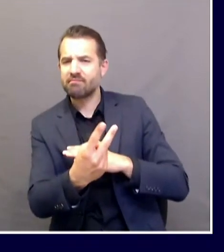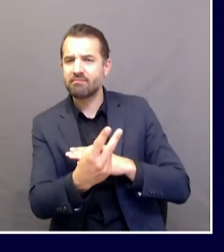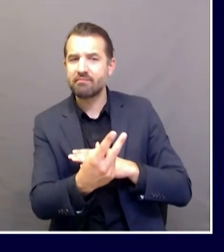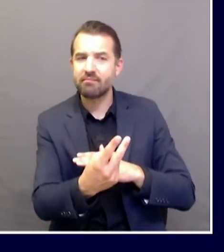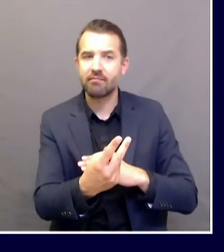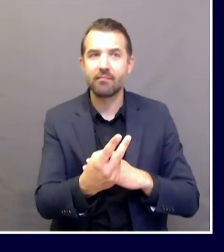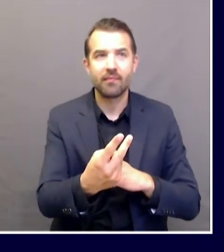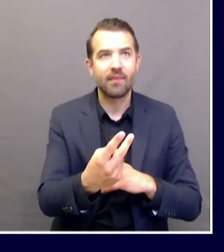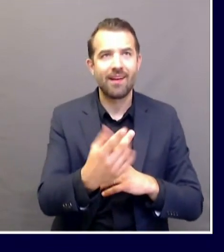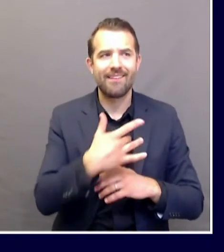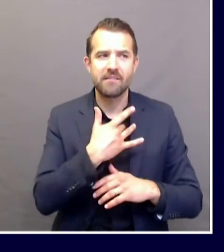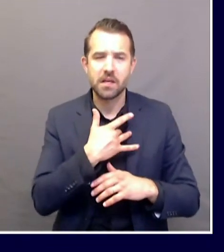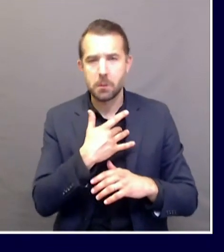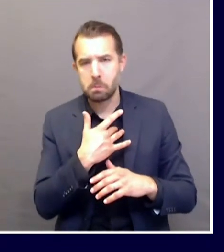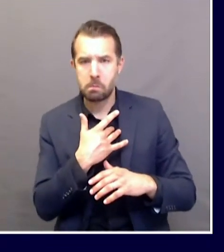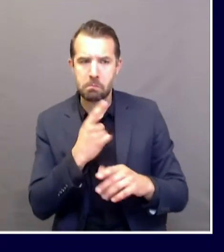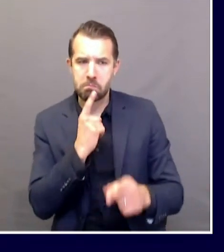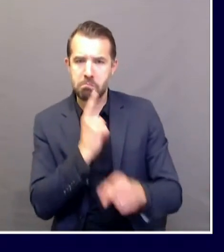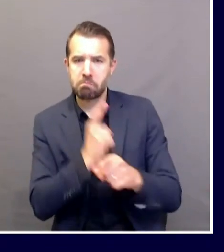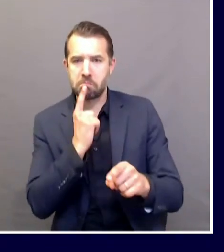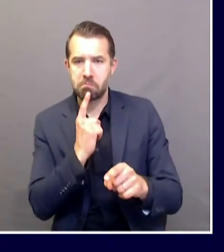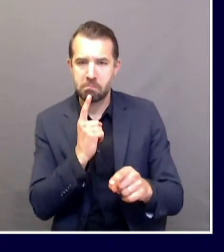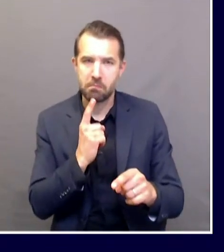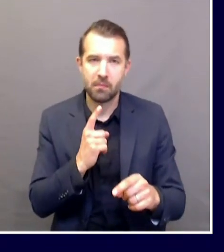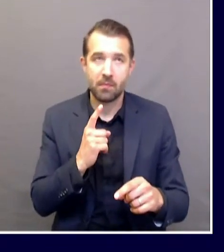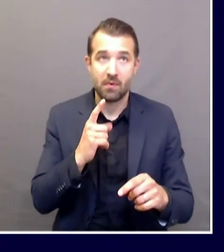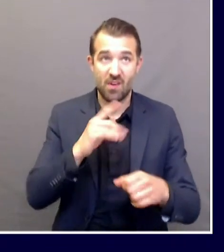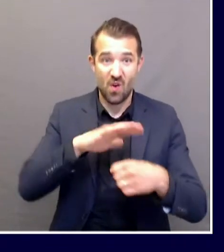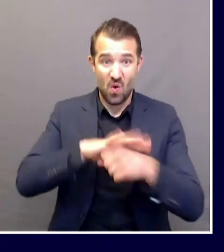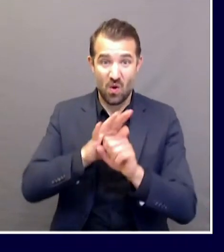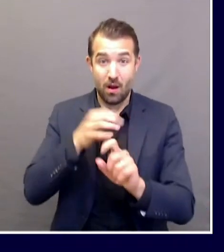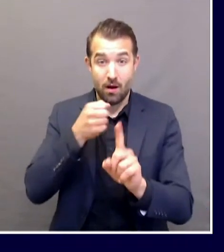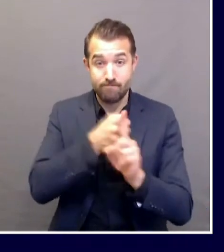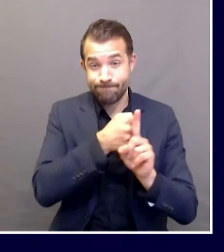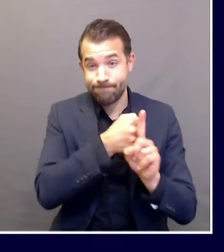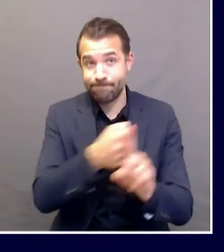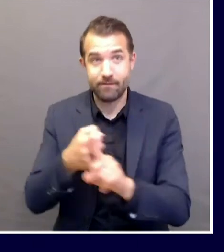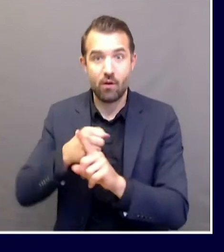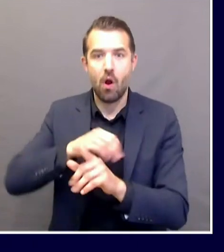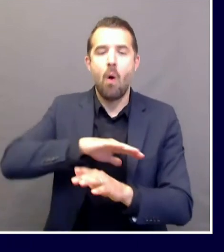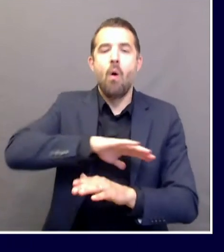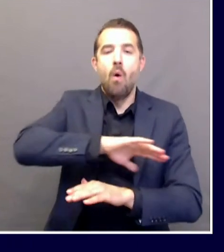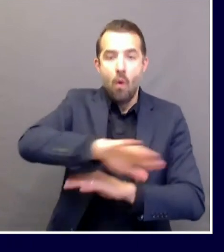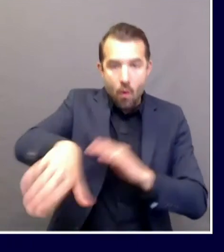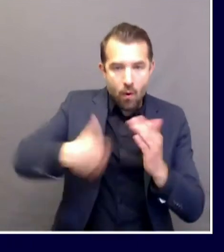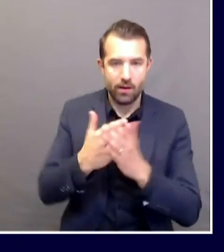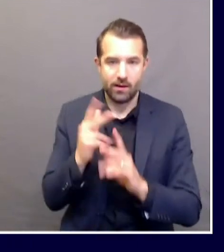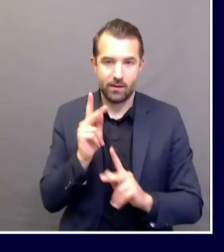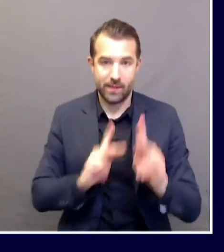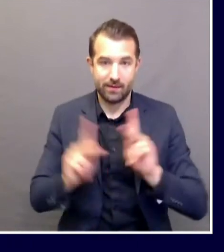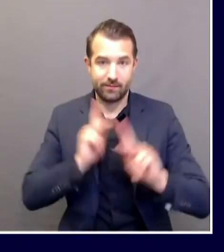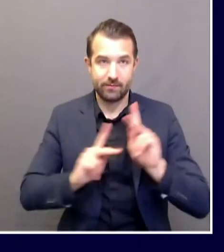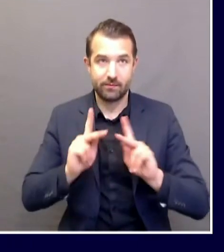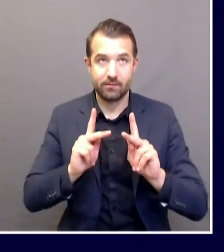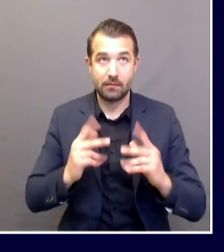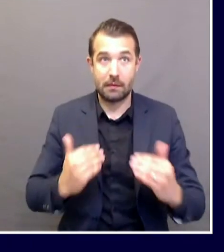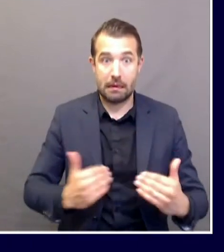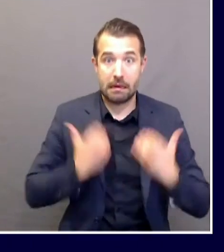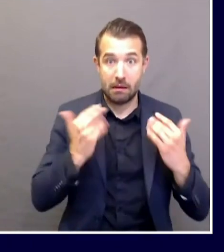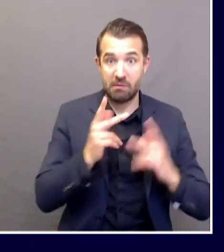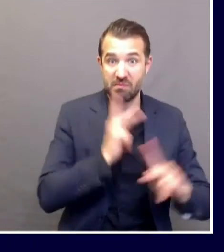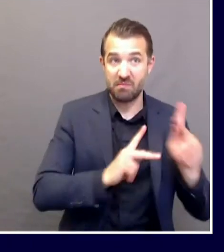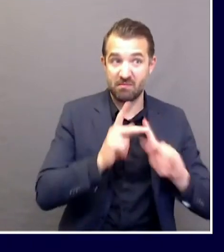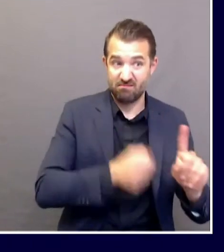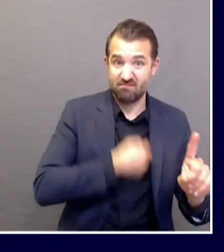say, it affects younger people. Certainly not at the same rate as older people, but it does affect younger people.